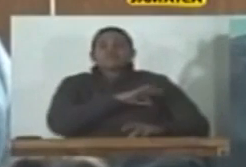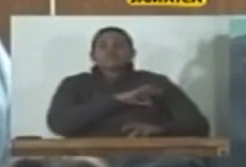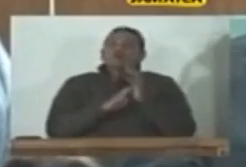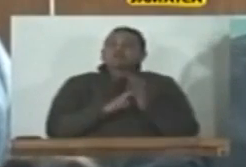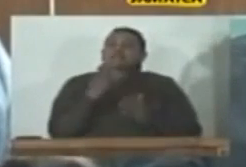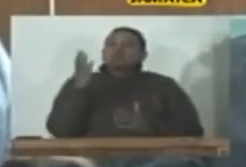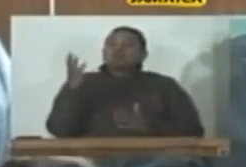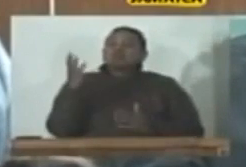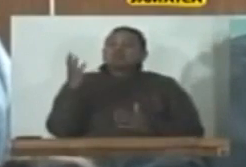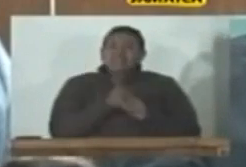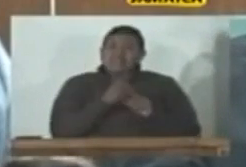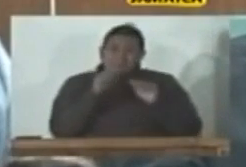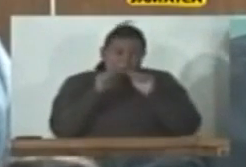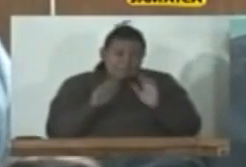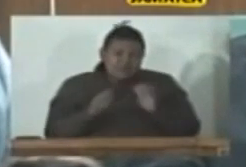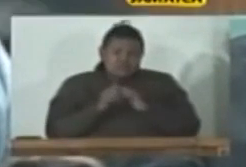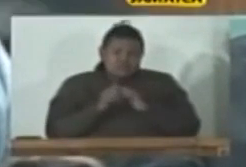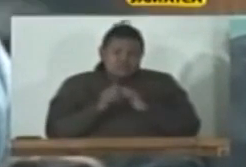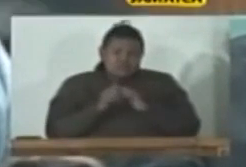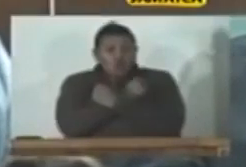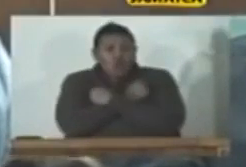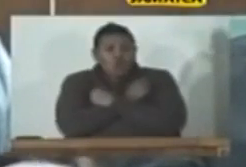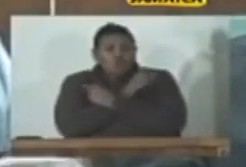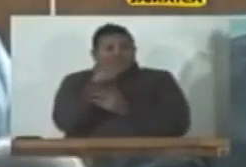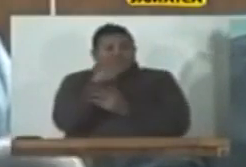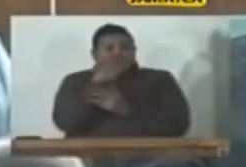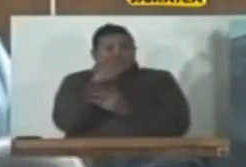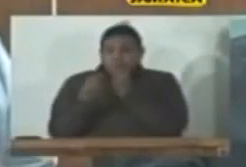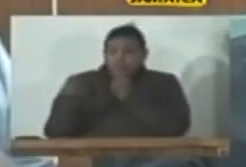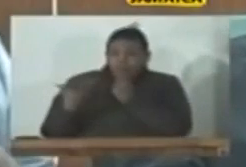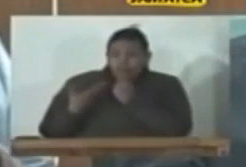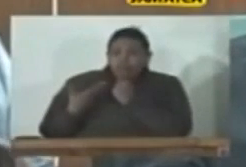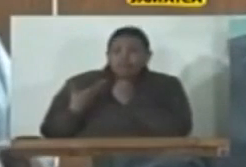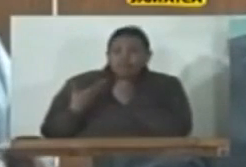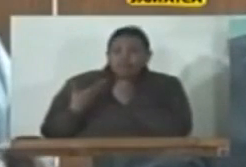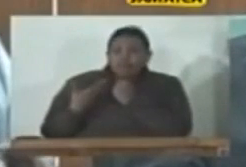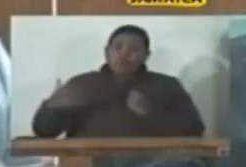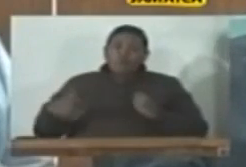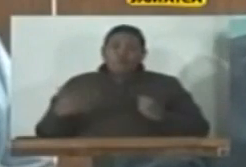is a profound pleasure to serve you in return.